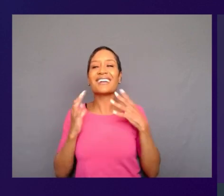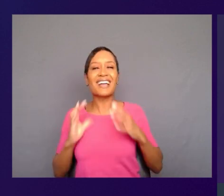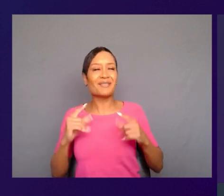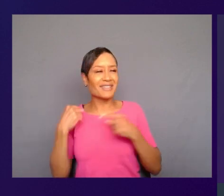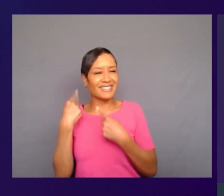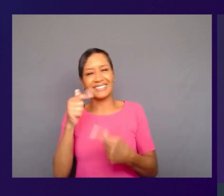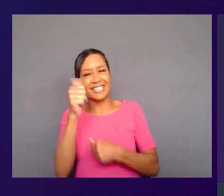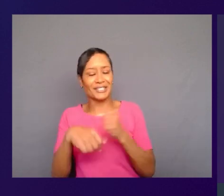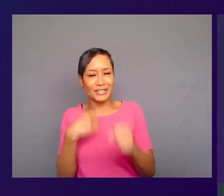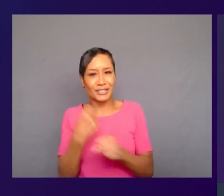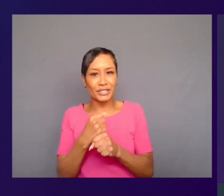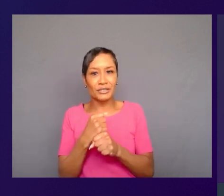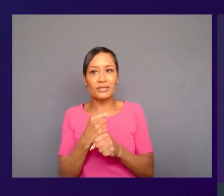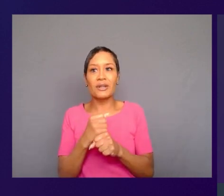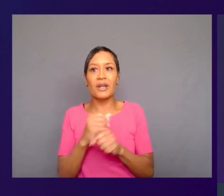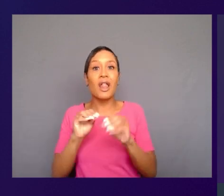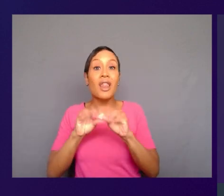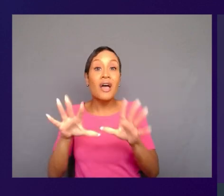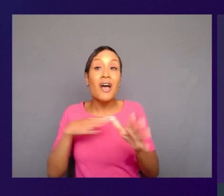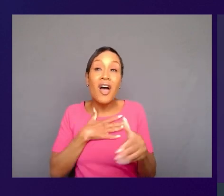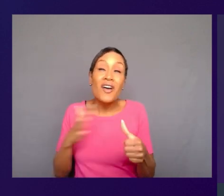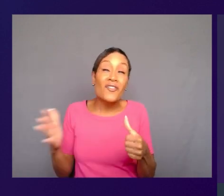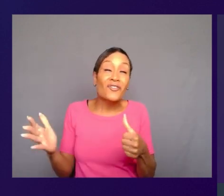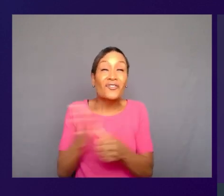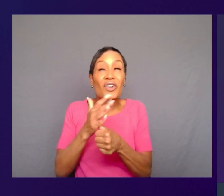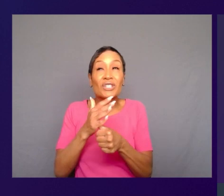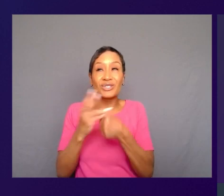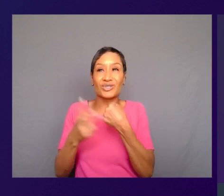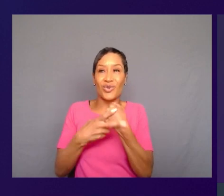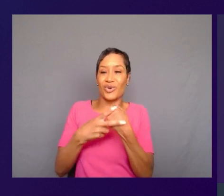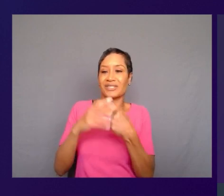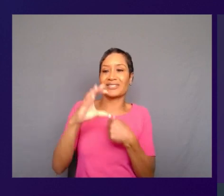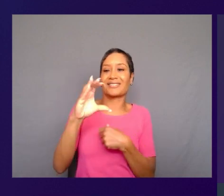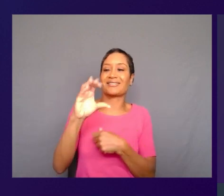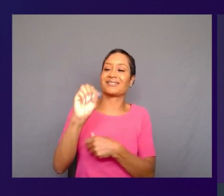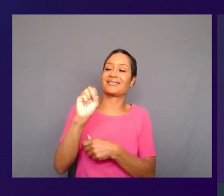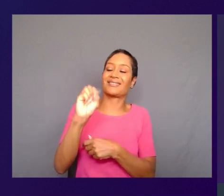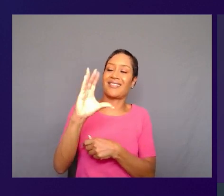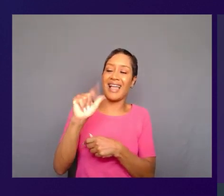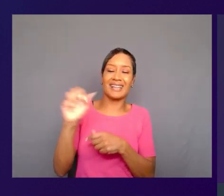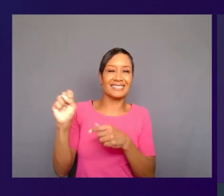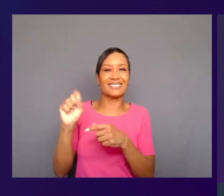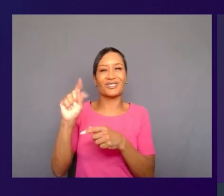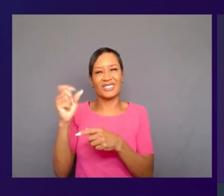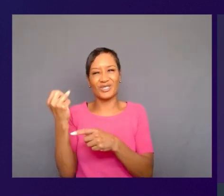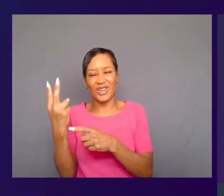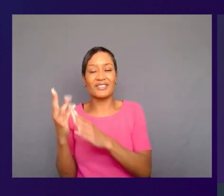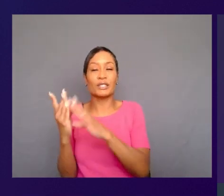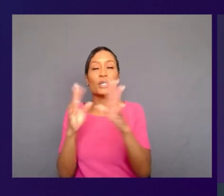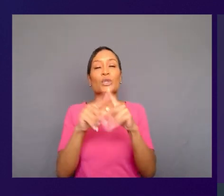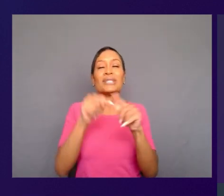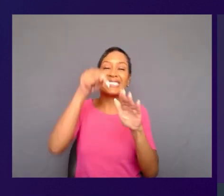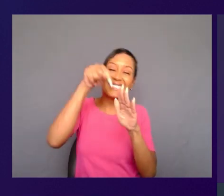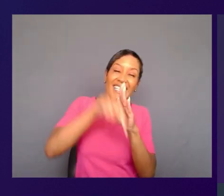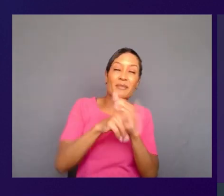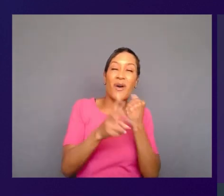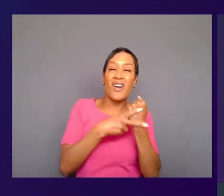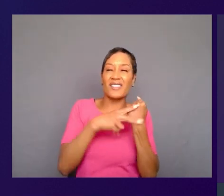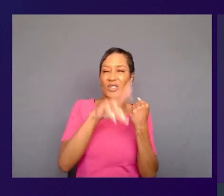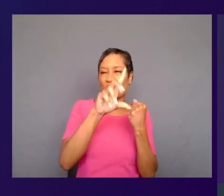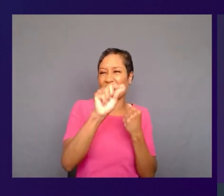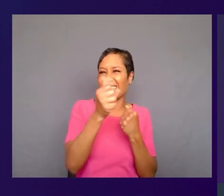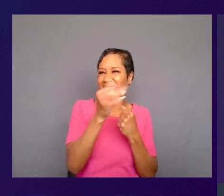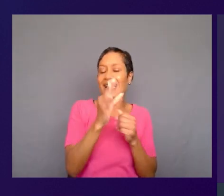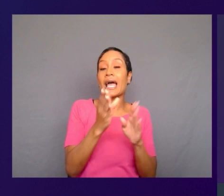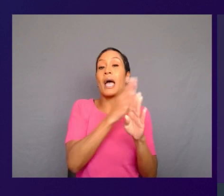years. From launching our very first storage class in 2012 to launching Glacier Deep Archive in 2019, and more recently our millisecond